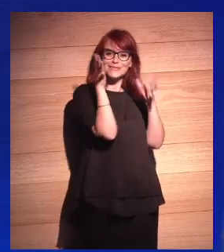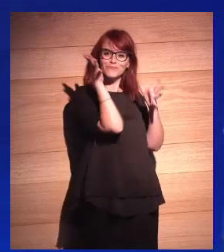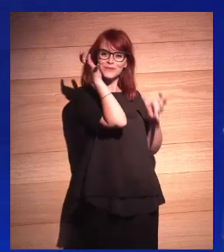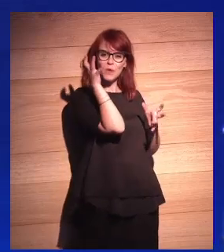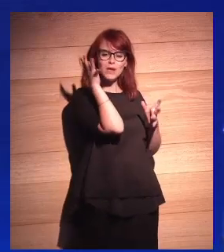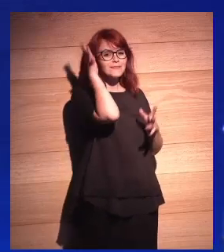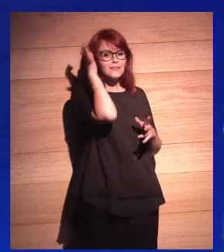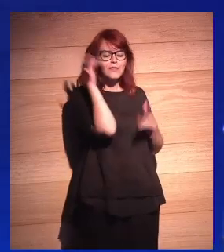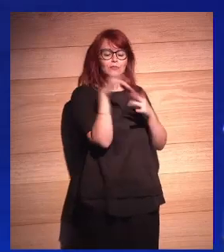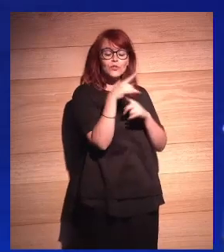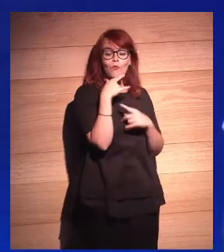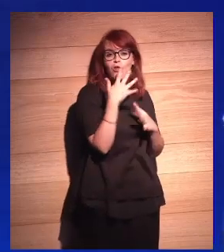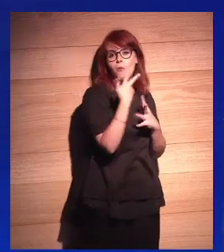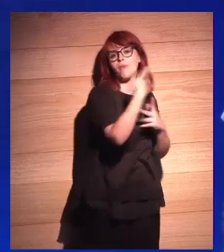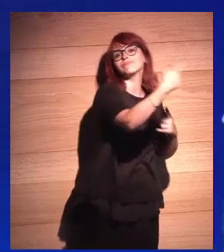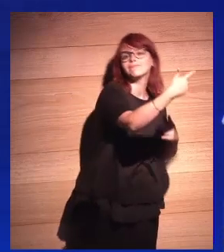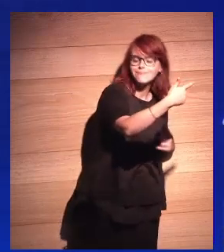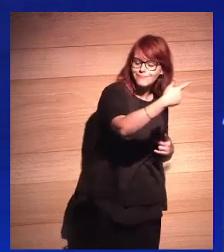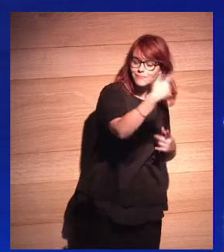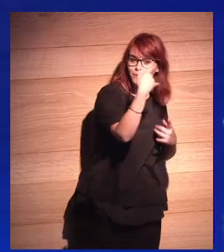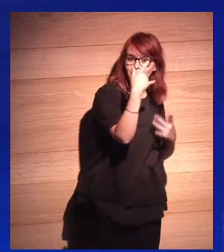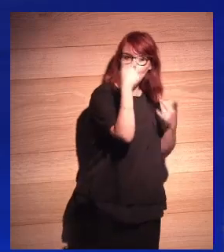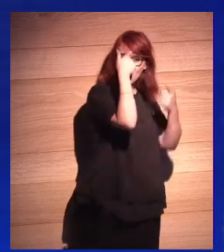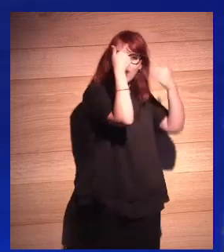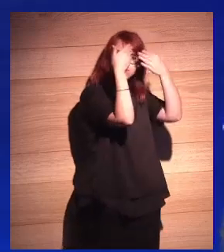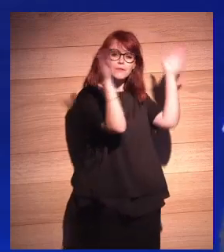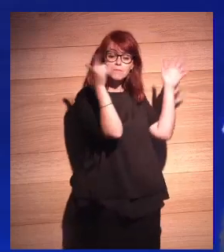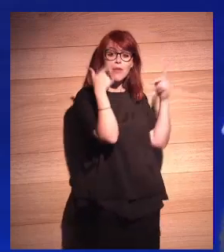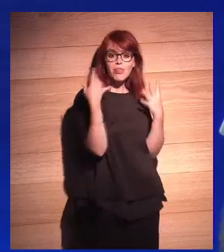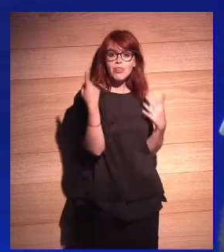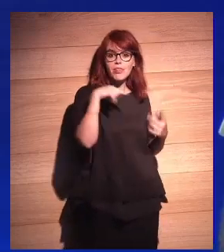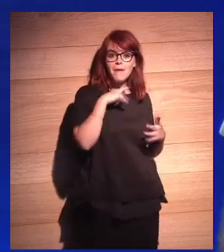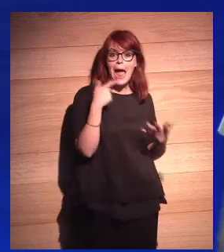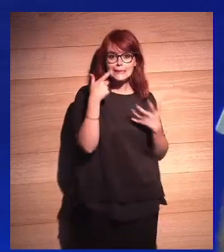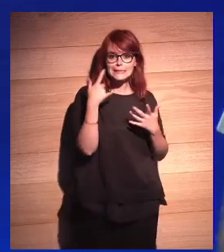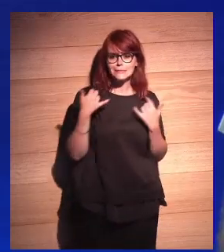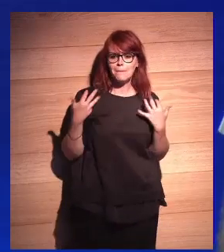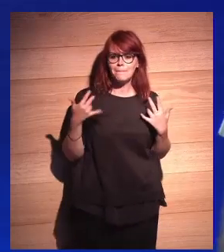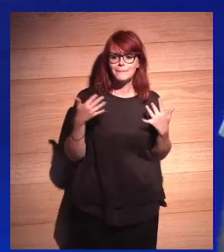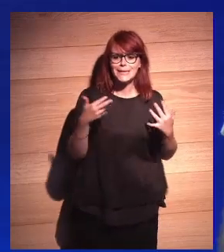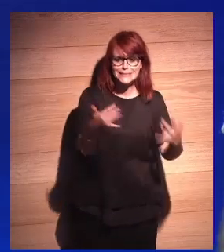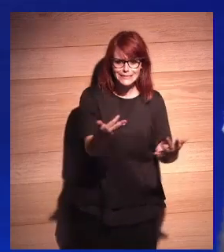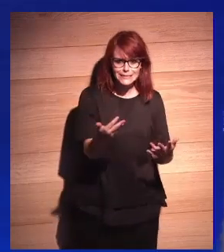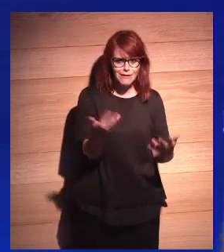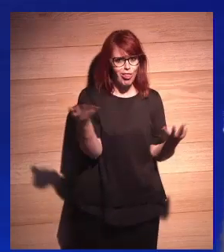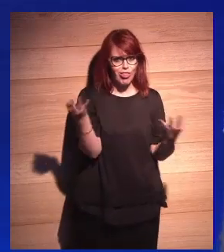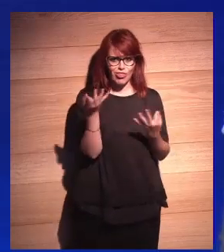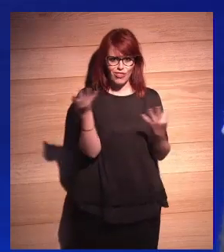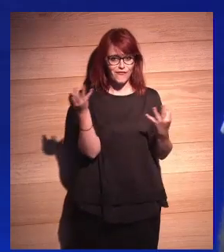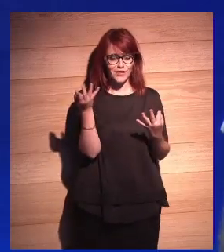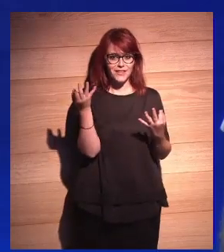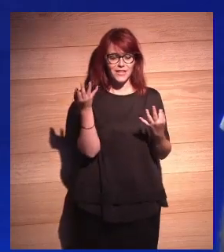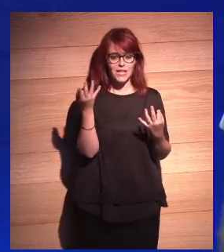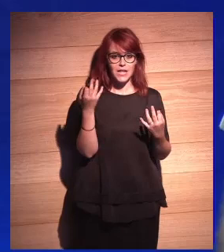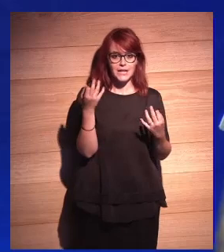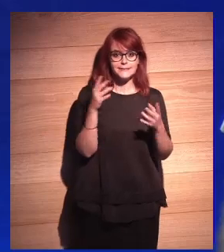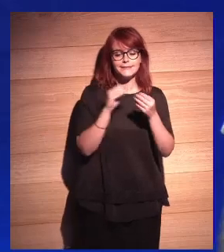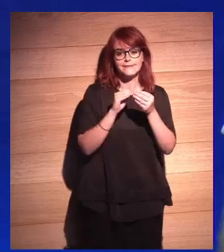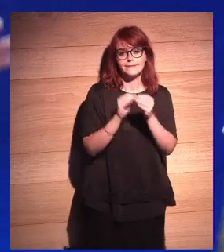to perception being completely kidnapped by technology. So I think artists need to